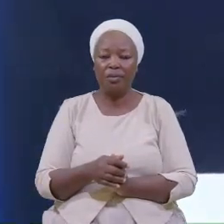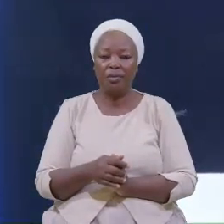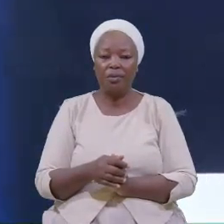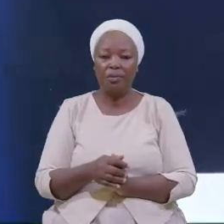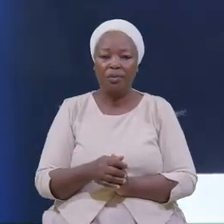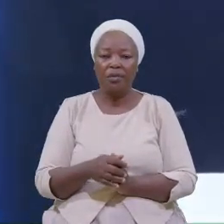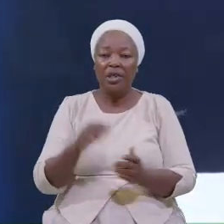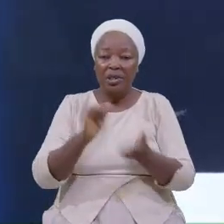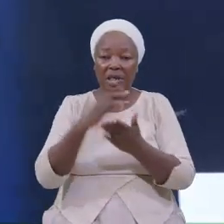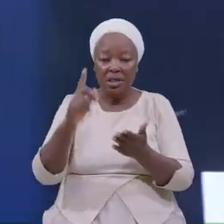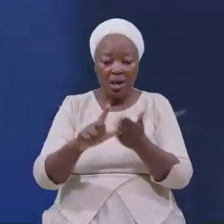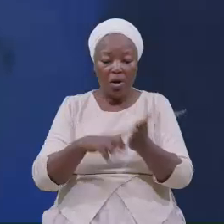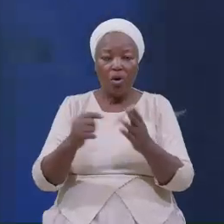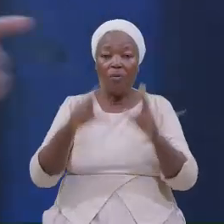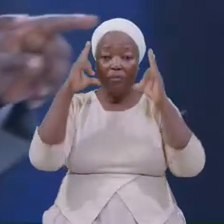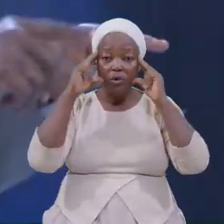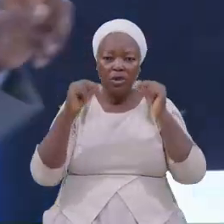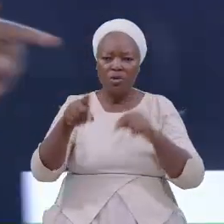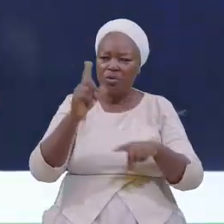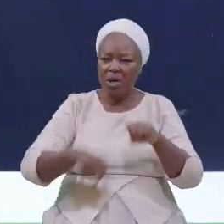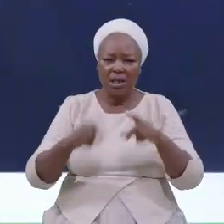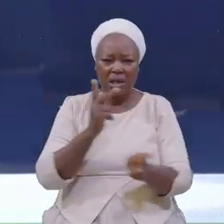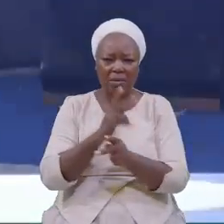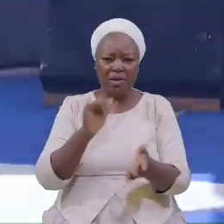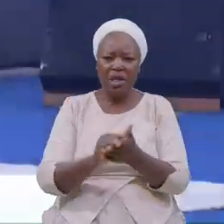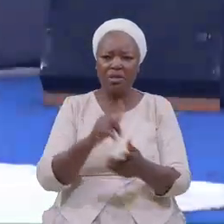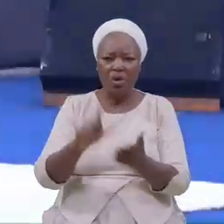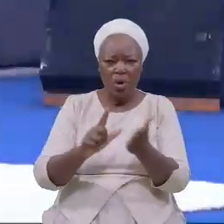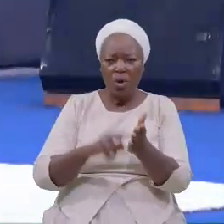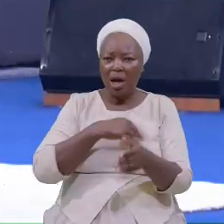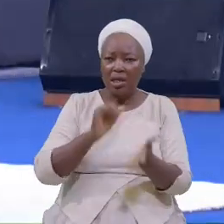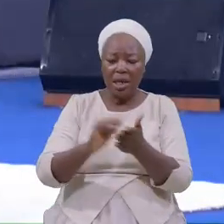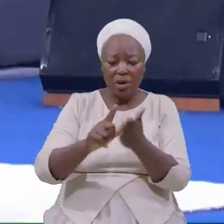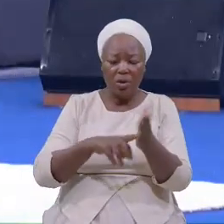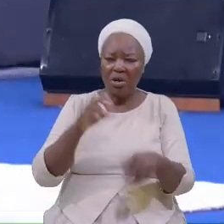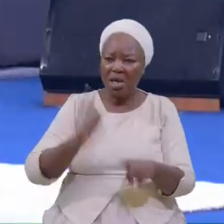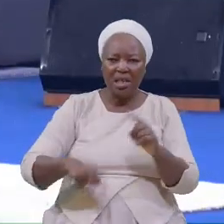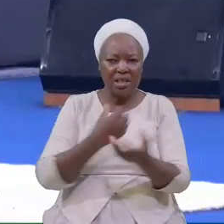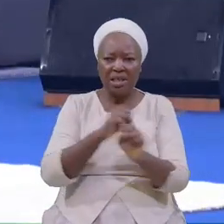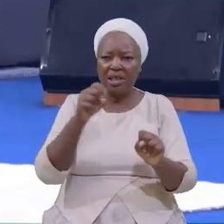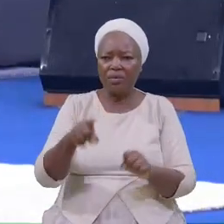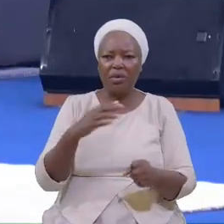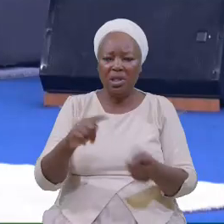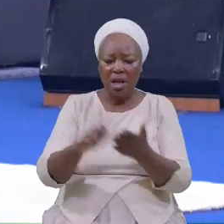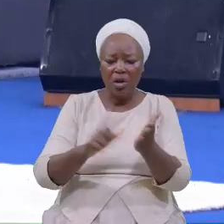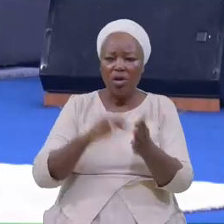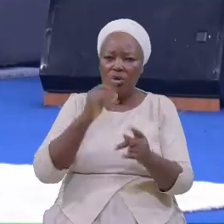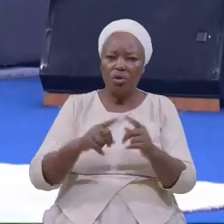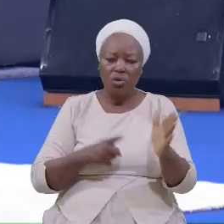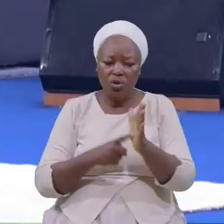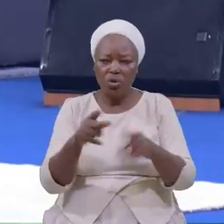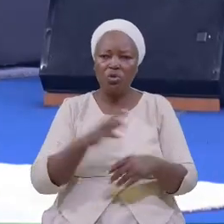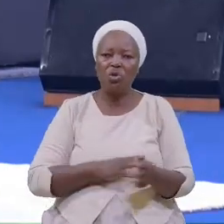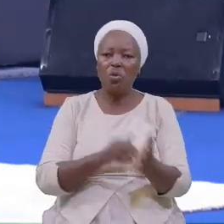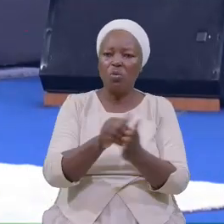That's the law of Moses. You cannot keep that law. And that law cannot justify you. The law is to show you your